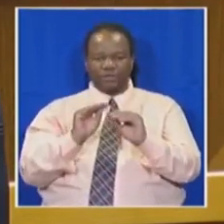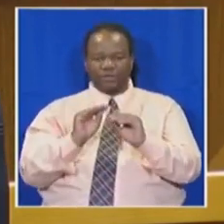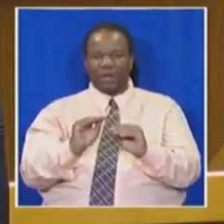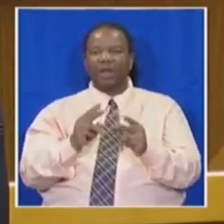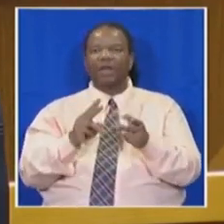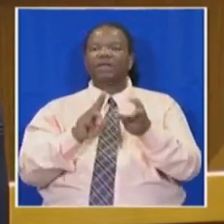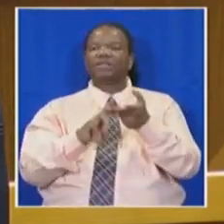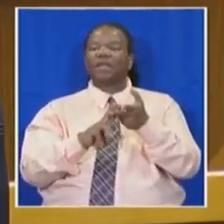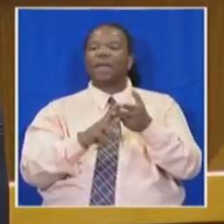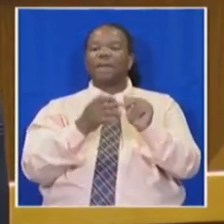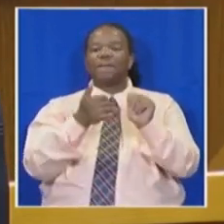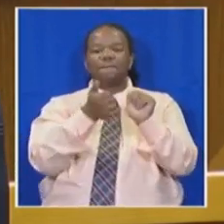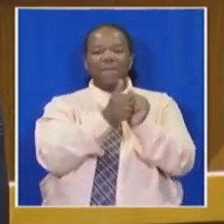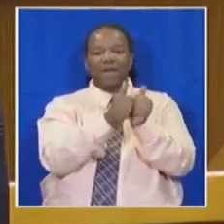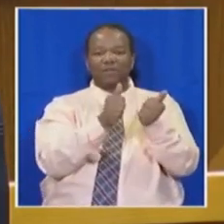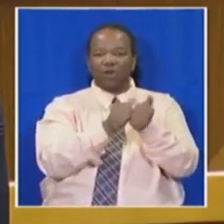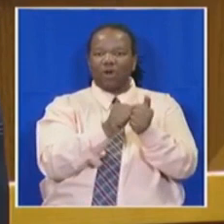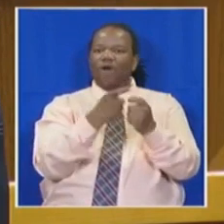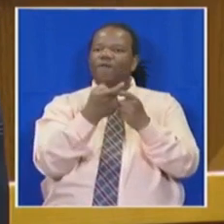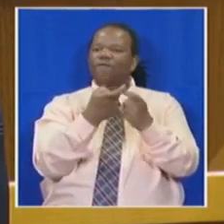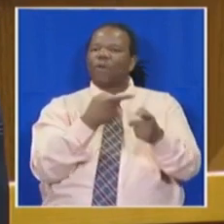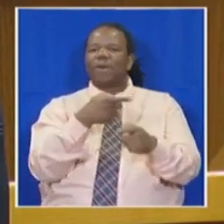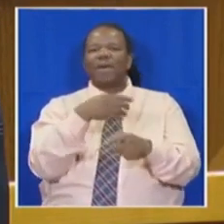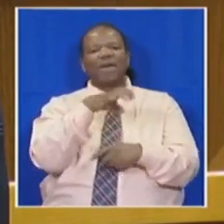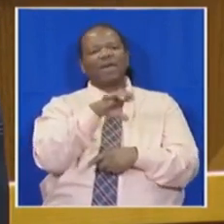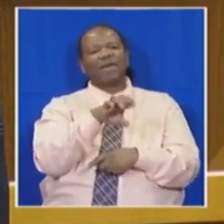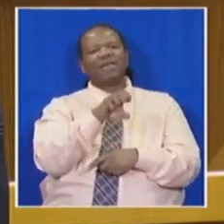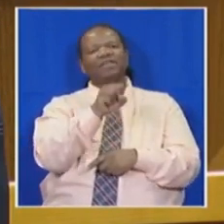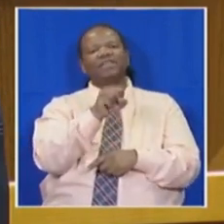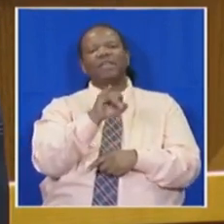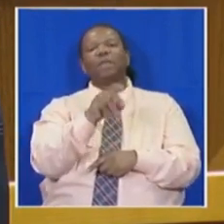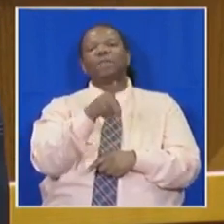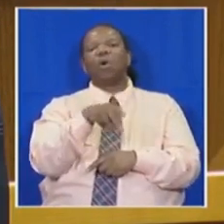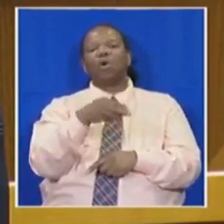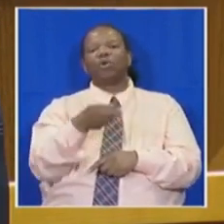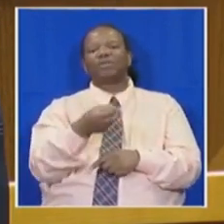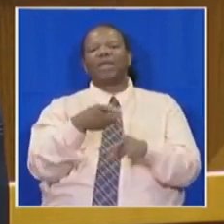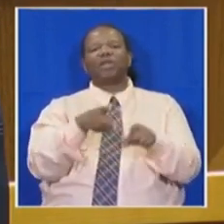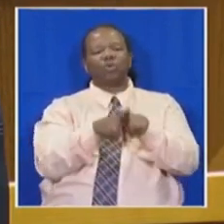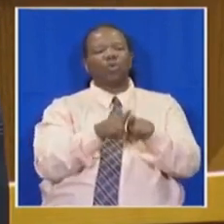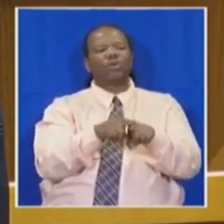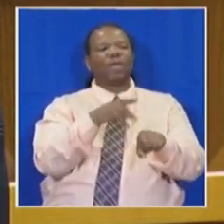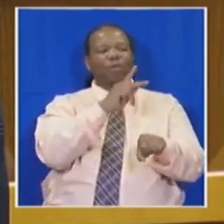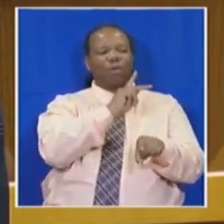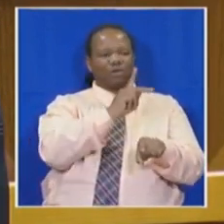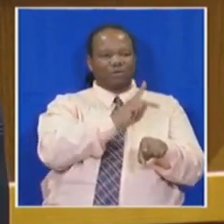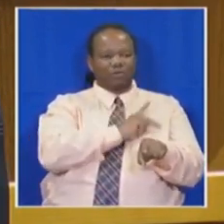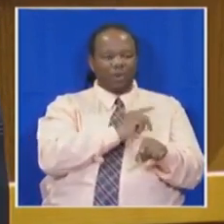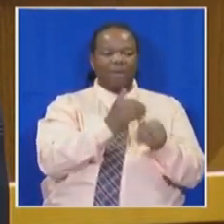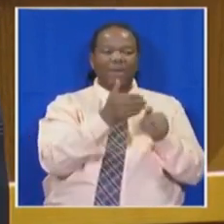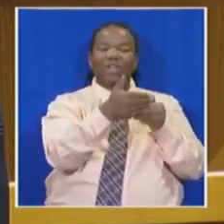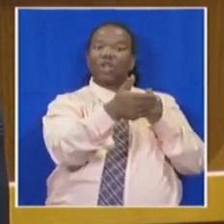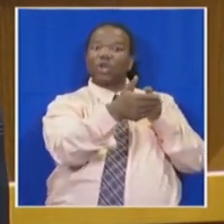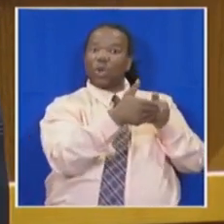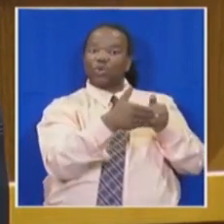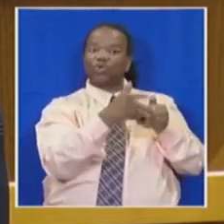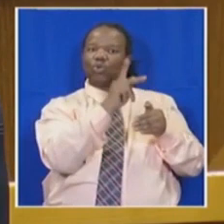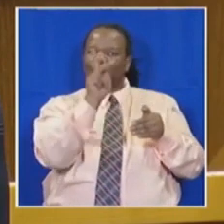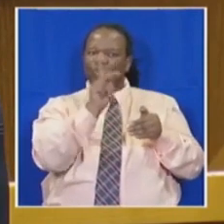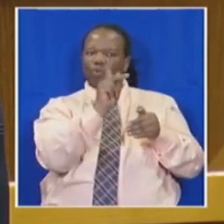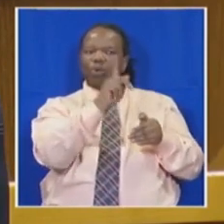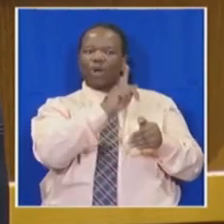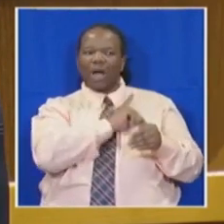teacher at Isifosetu Secondary School in KZN, also not far from Gandla.